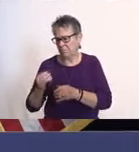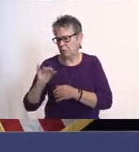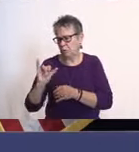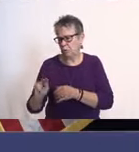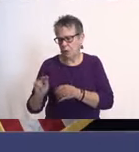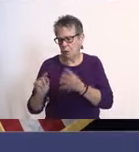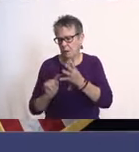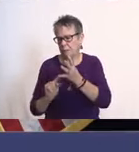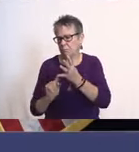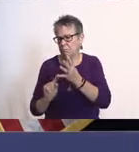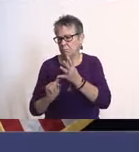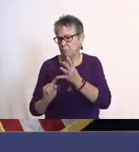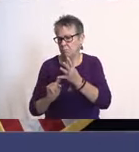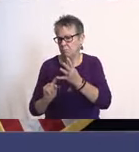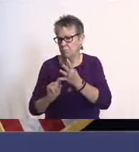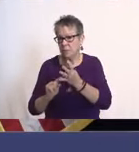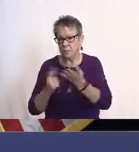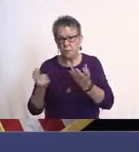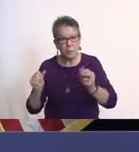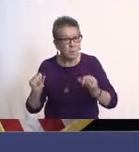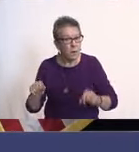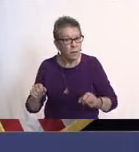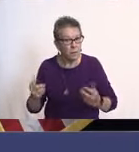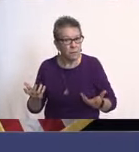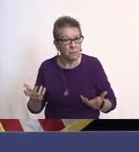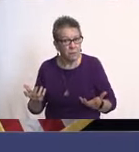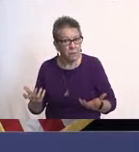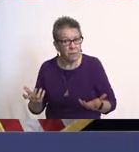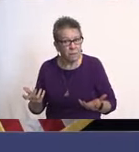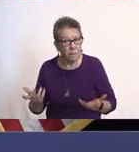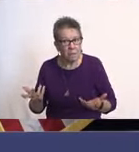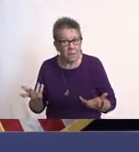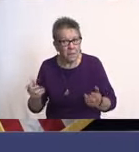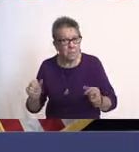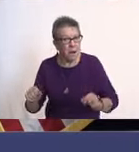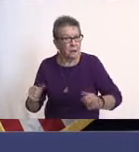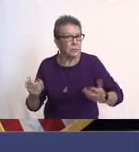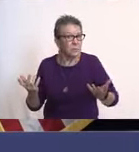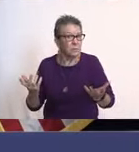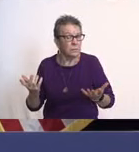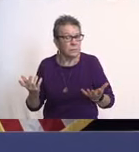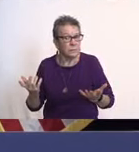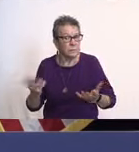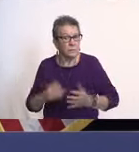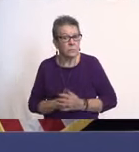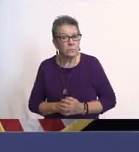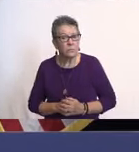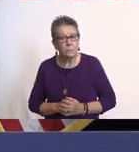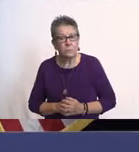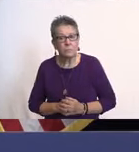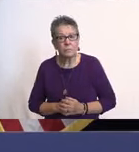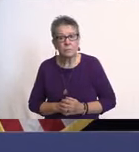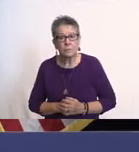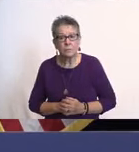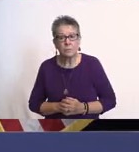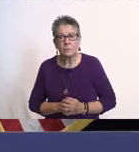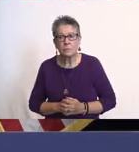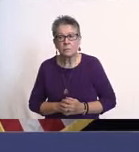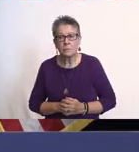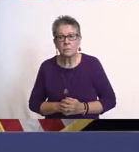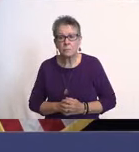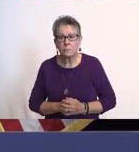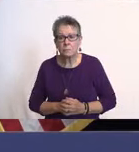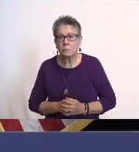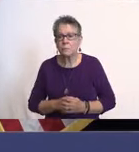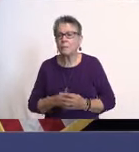January. December 26th to January 21st. Yeah, but it's possible. I'd also like to ask you, Commissioner, what do you think about the legislature debating a bill that